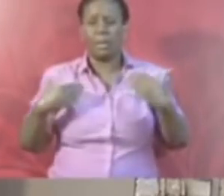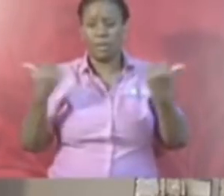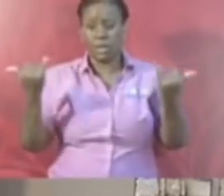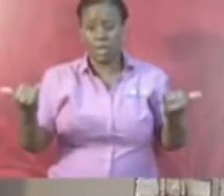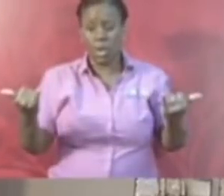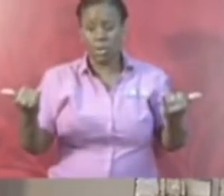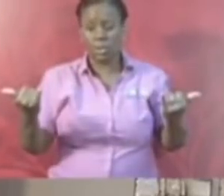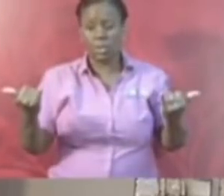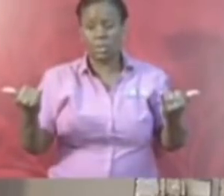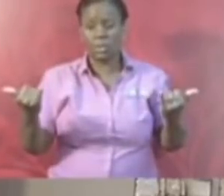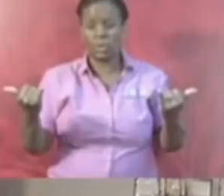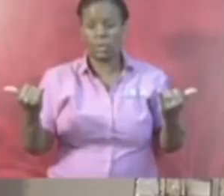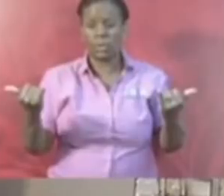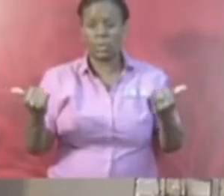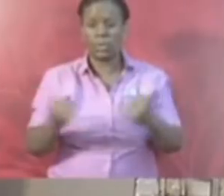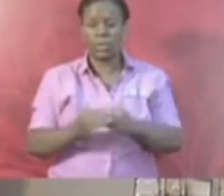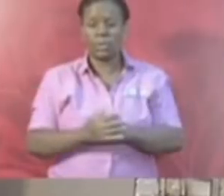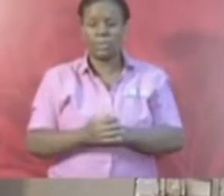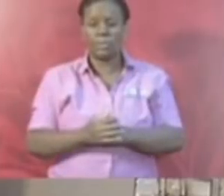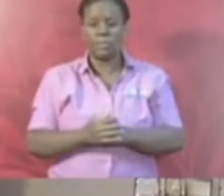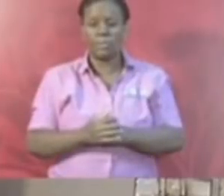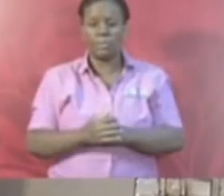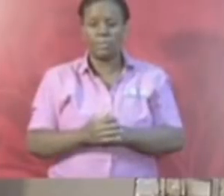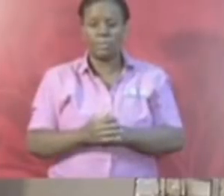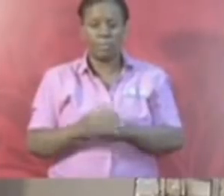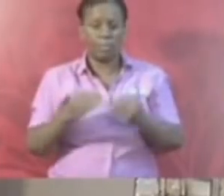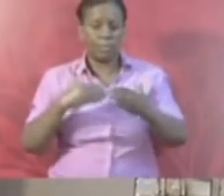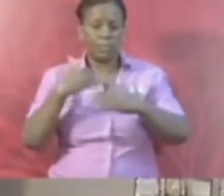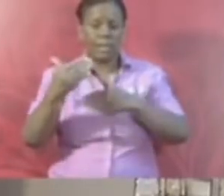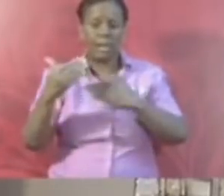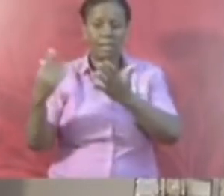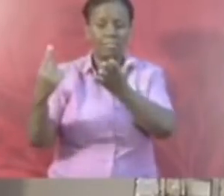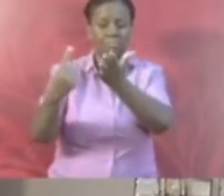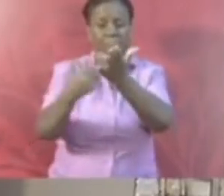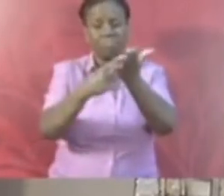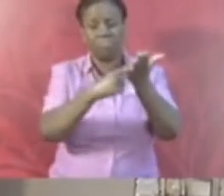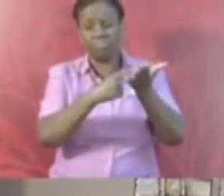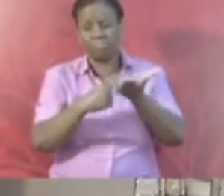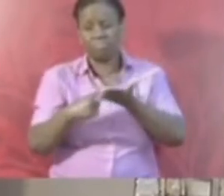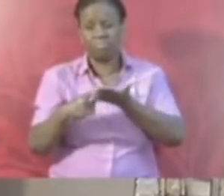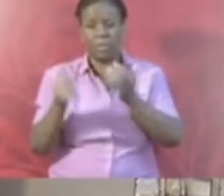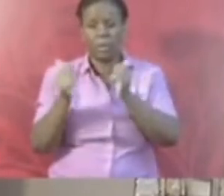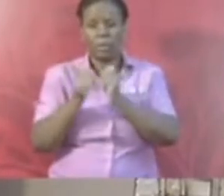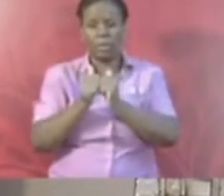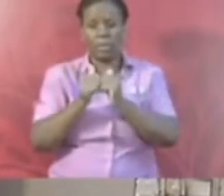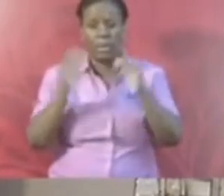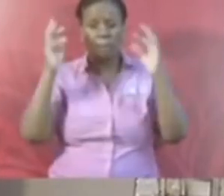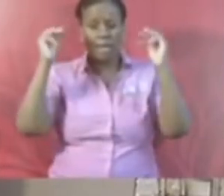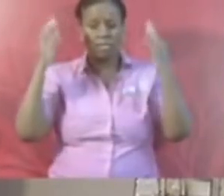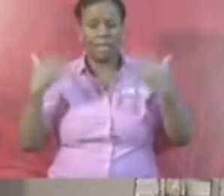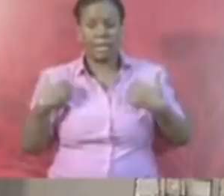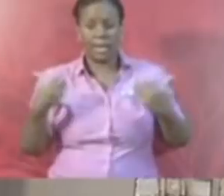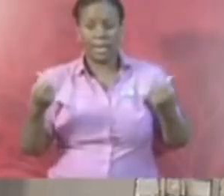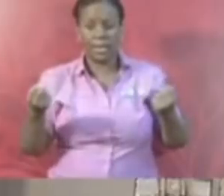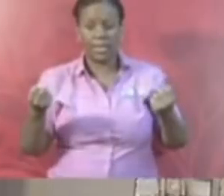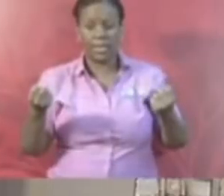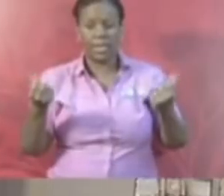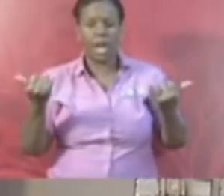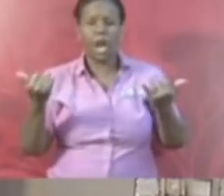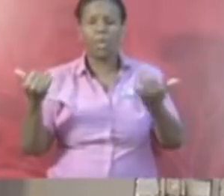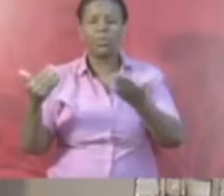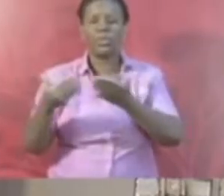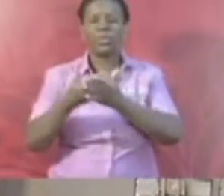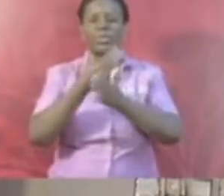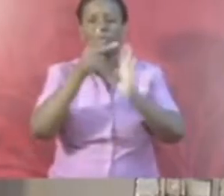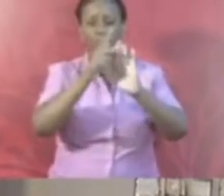after detailed consultation and consideration with the Ministry of Health, we've come up with the following policy that I'm about to